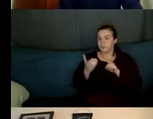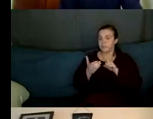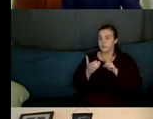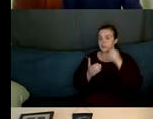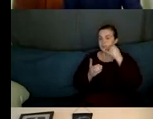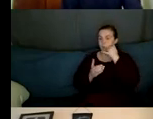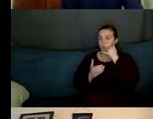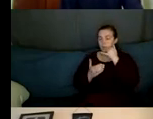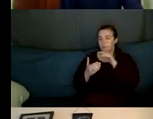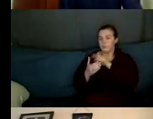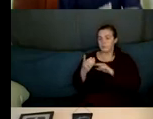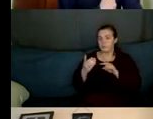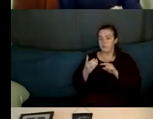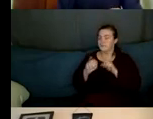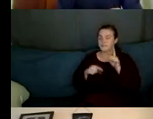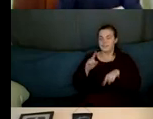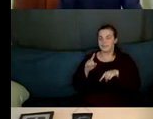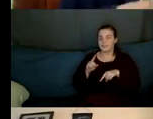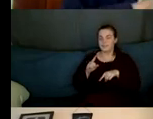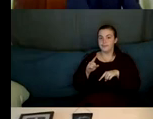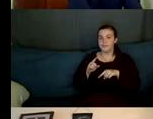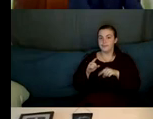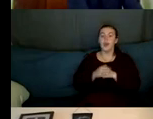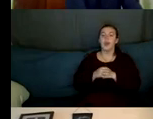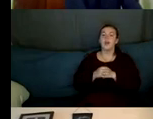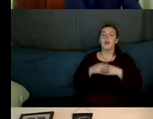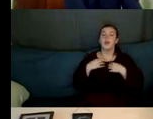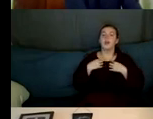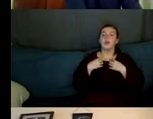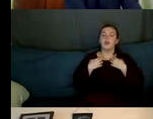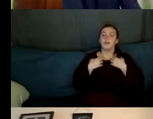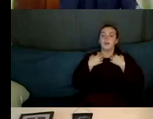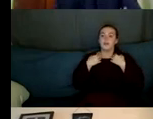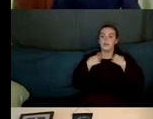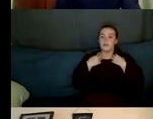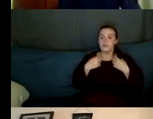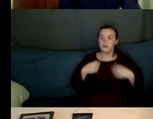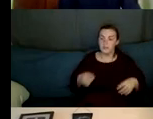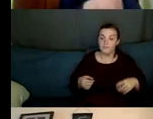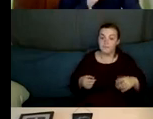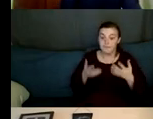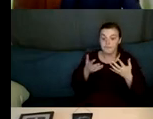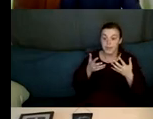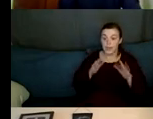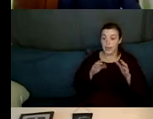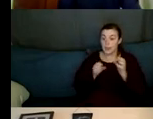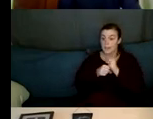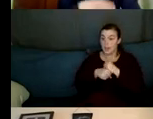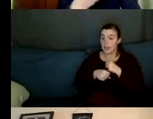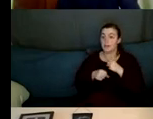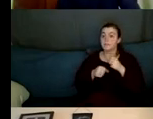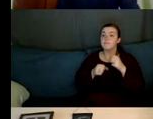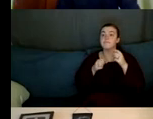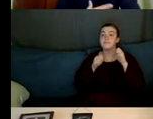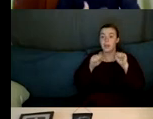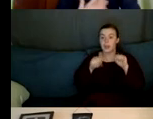you have allowed whatever account you are logged in on your mobile device using to edit it, then you're